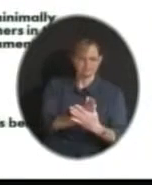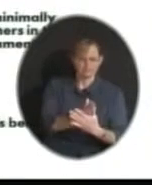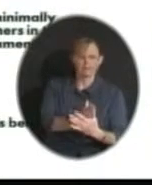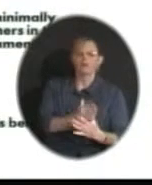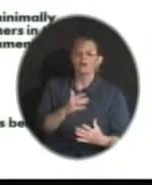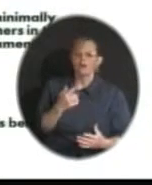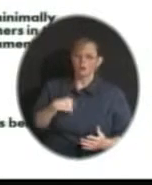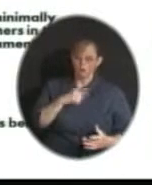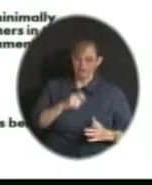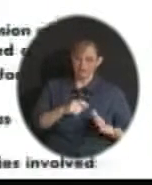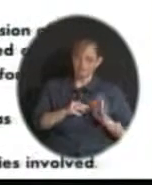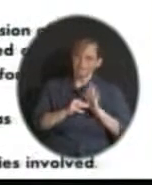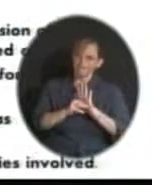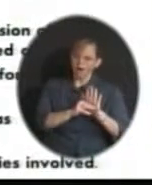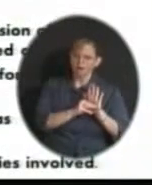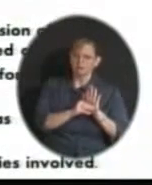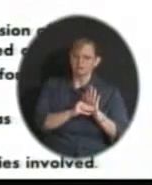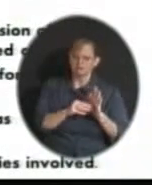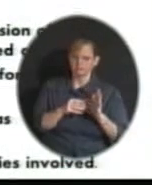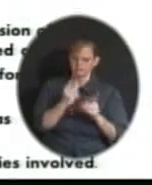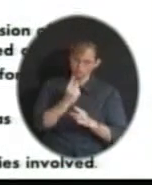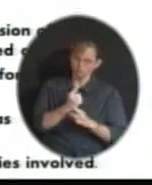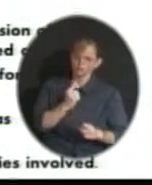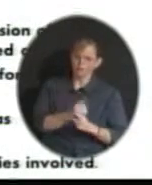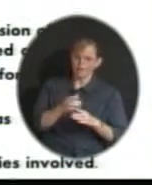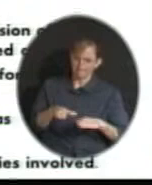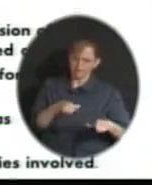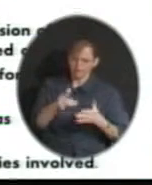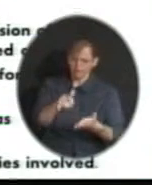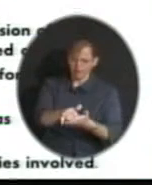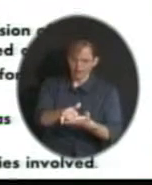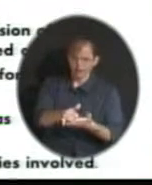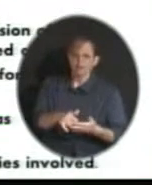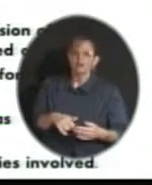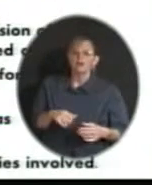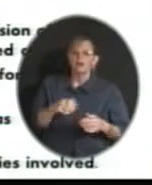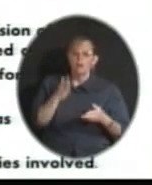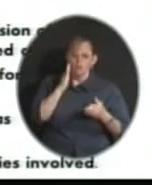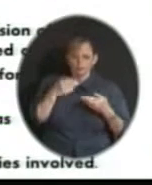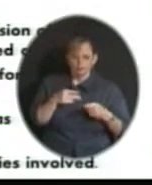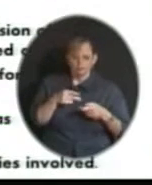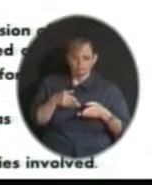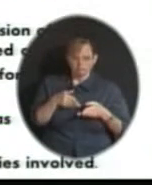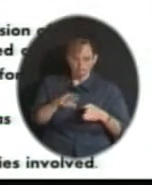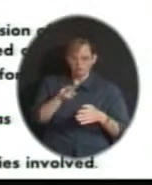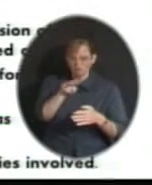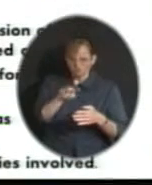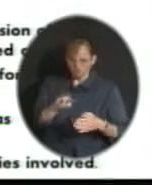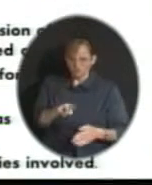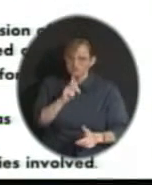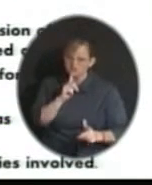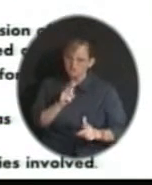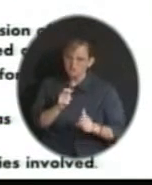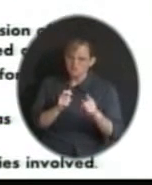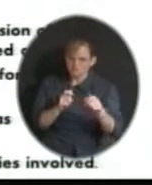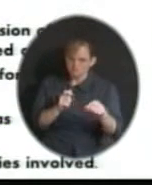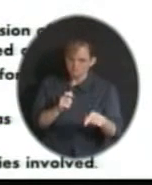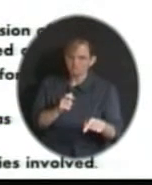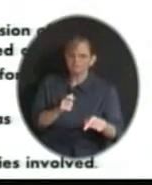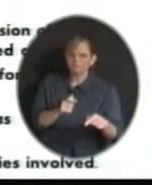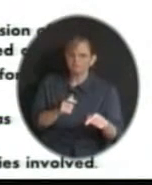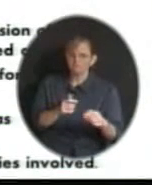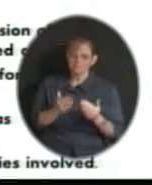kind of our ongoing efforts here. I'll let you look at this quick. What do? Here's what we kind of going